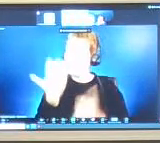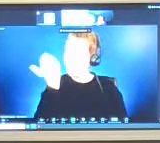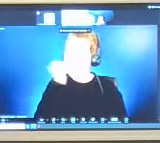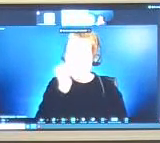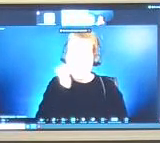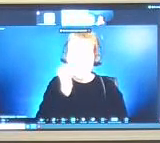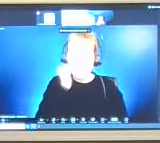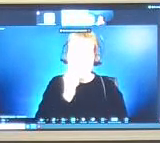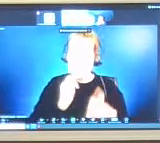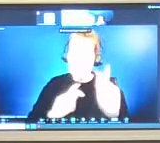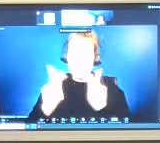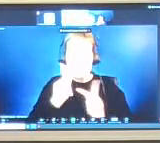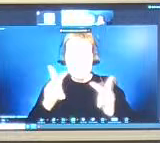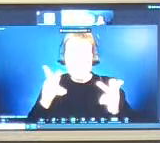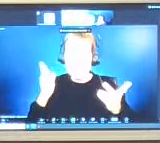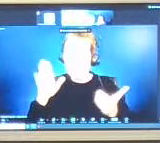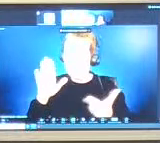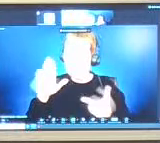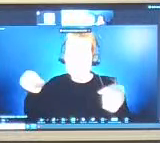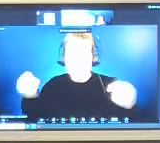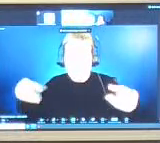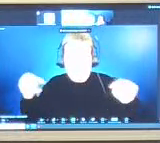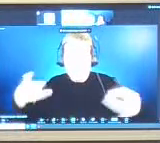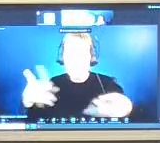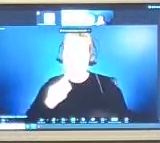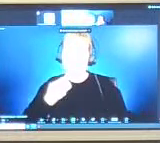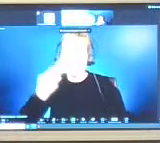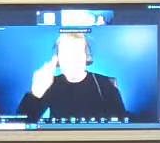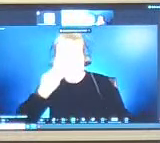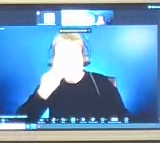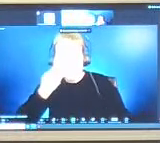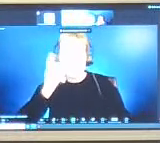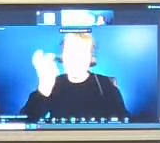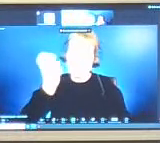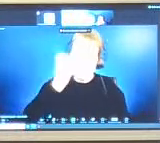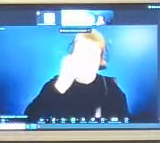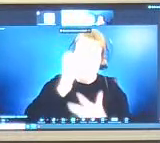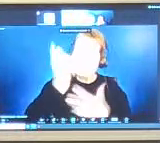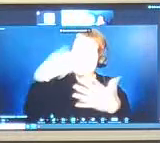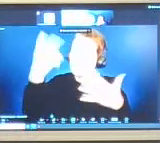and what we can do to help them make the city more accessible.